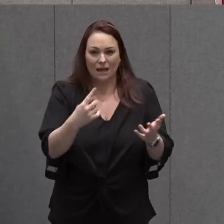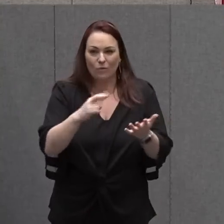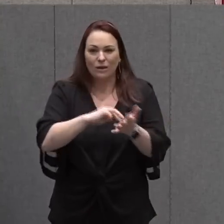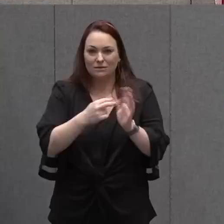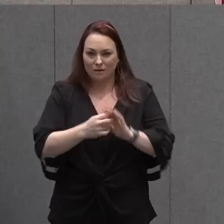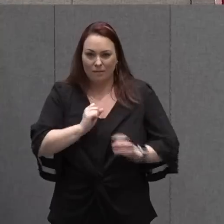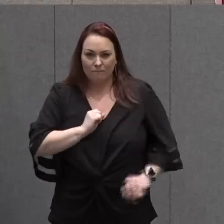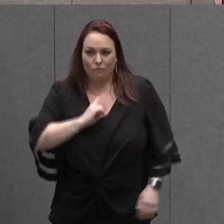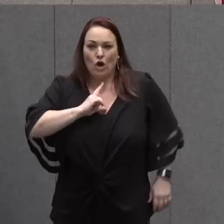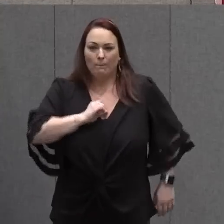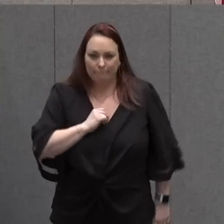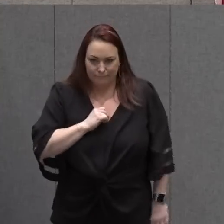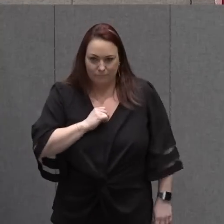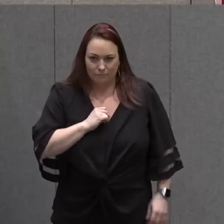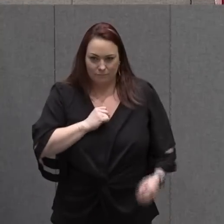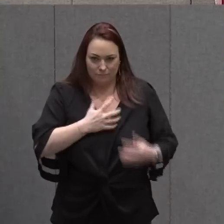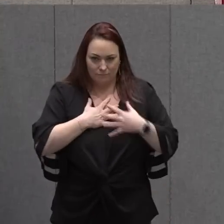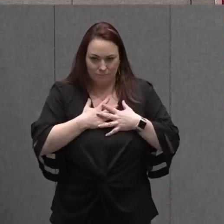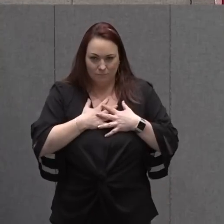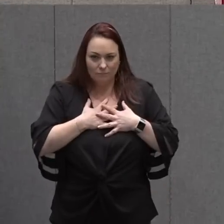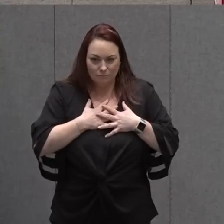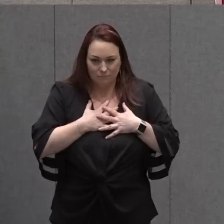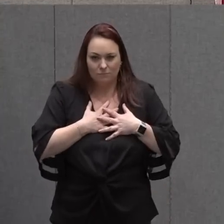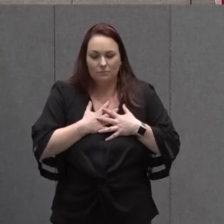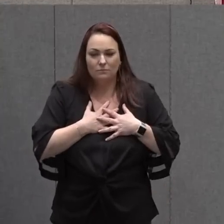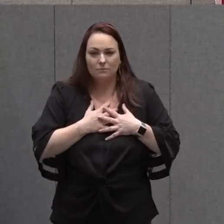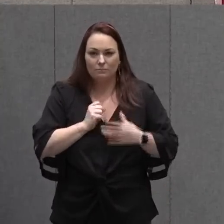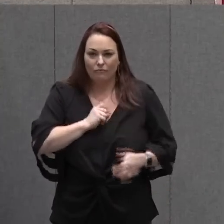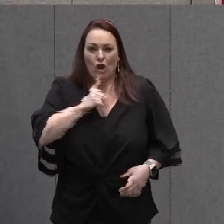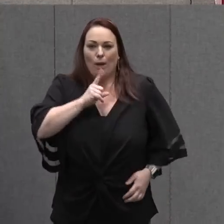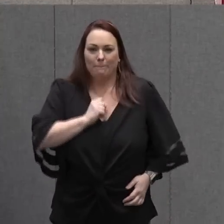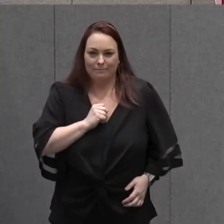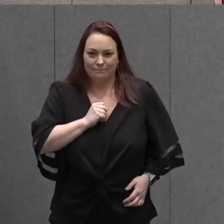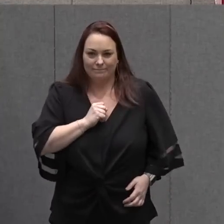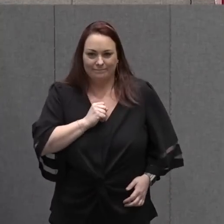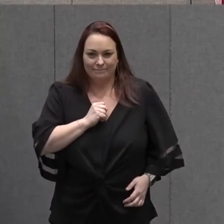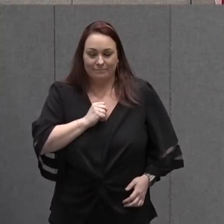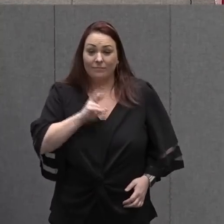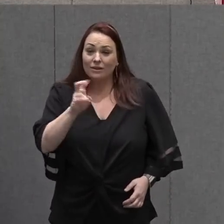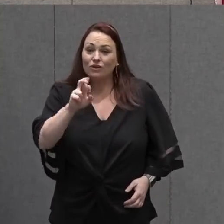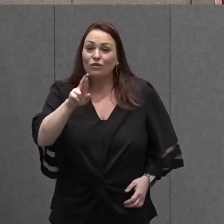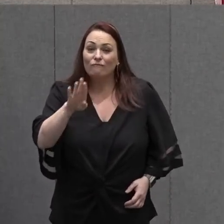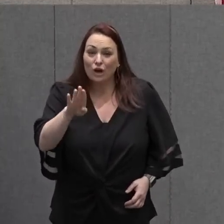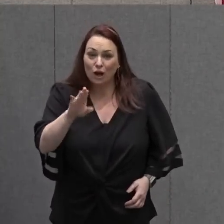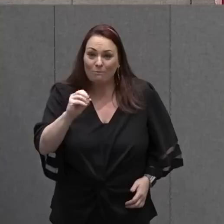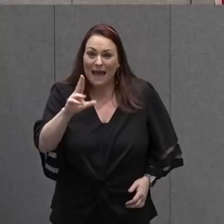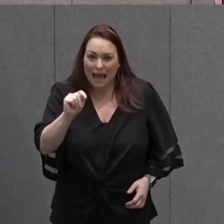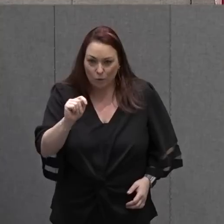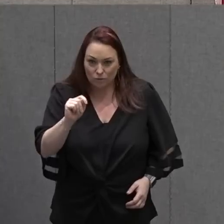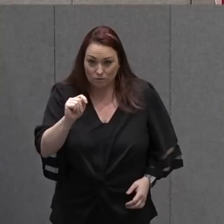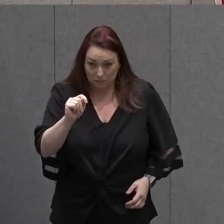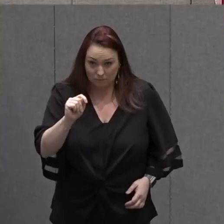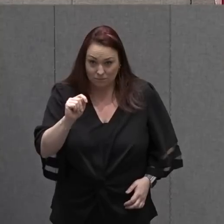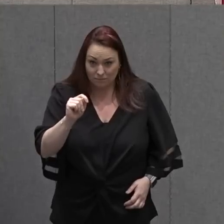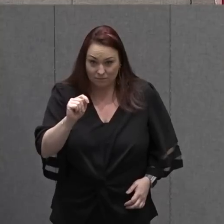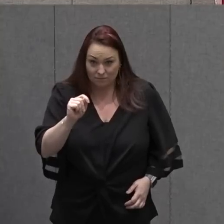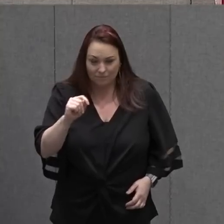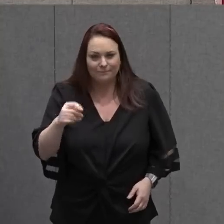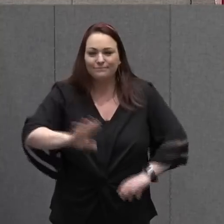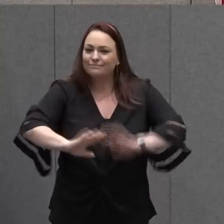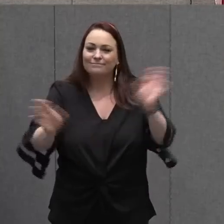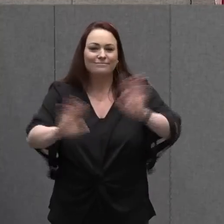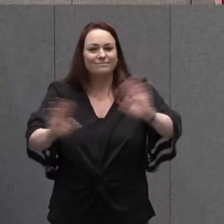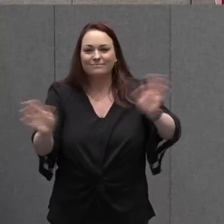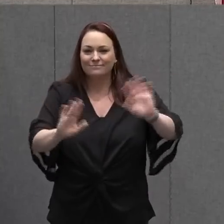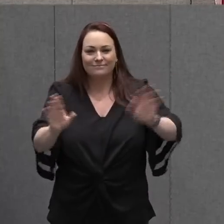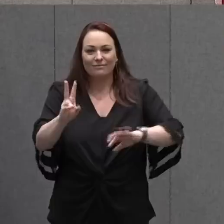where the gas in your chest that builds up and then you verb out. No, you're not burping. That's not a verb. A verb is a word